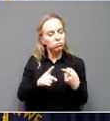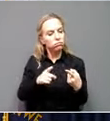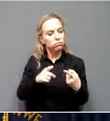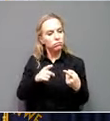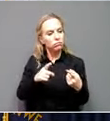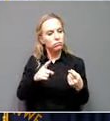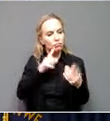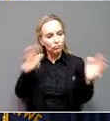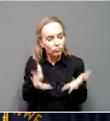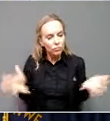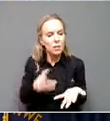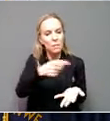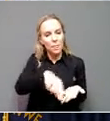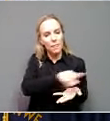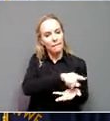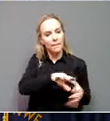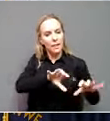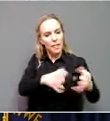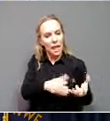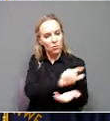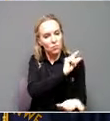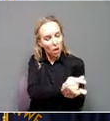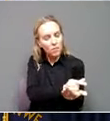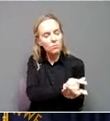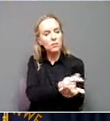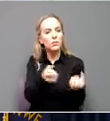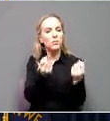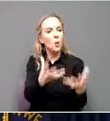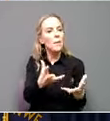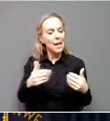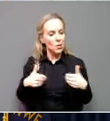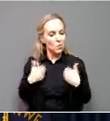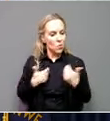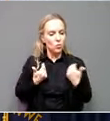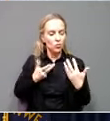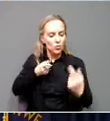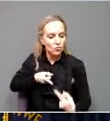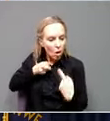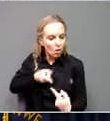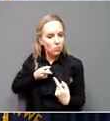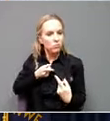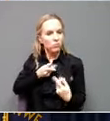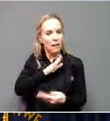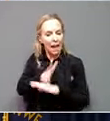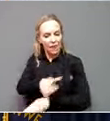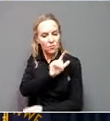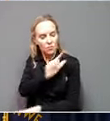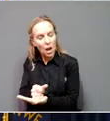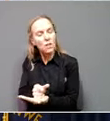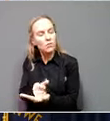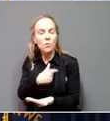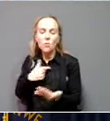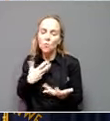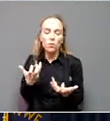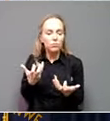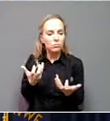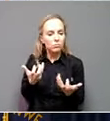struggle during that period of time if they're going to find an employer. So we believe that this can be